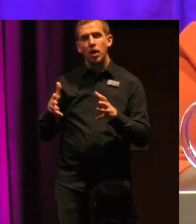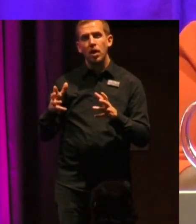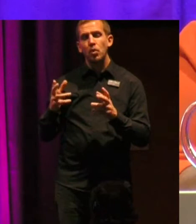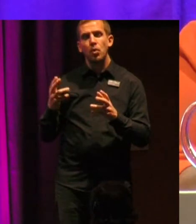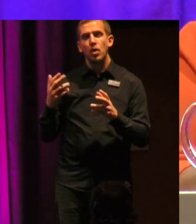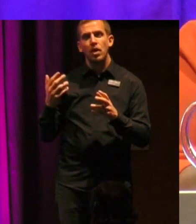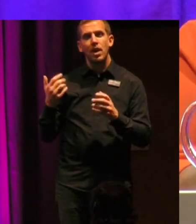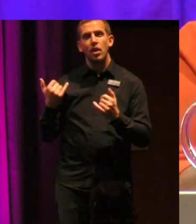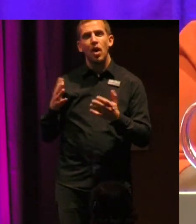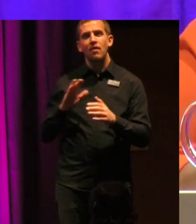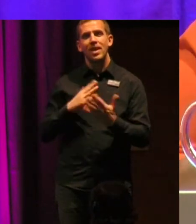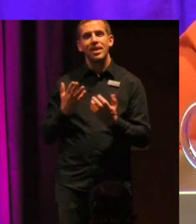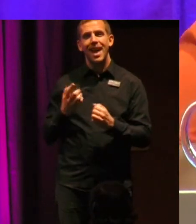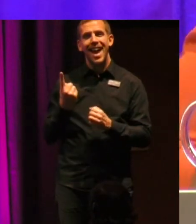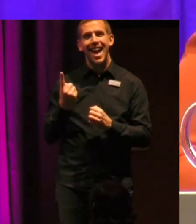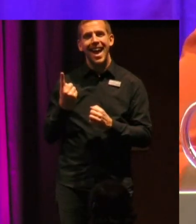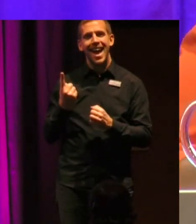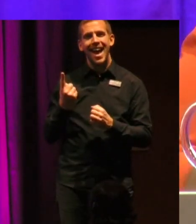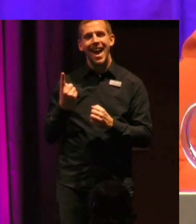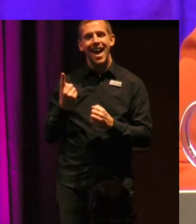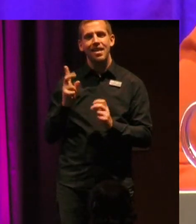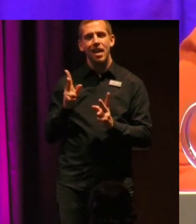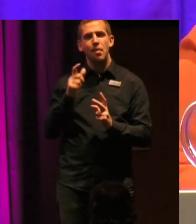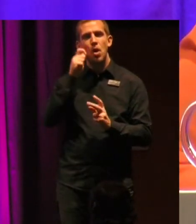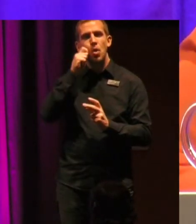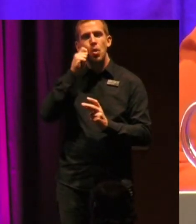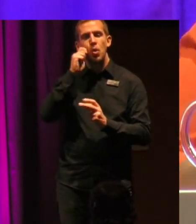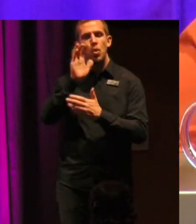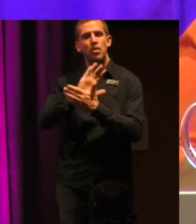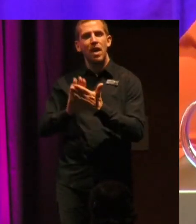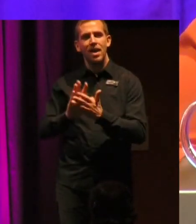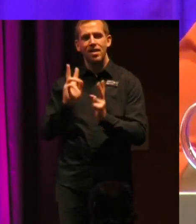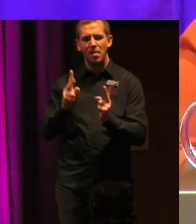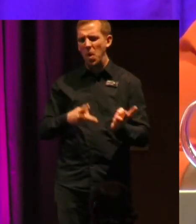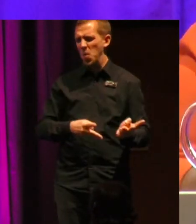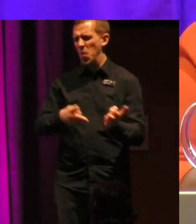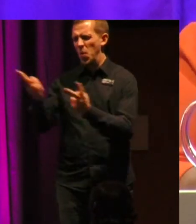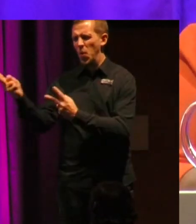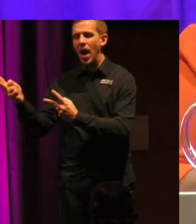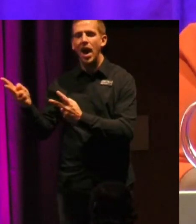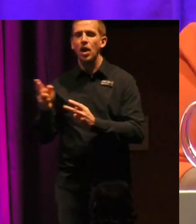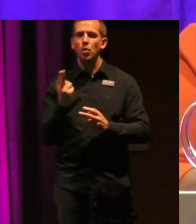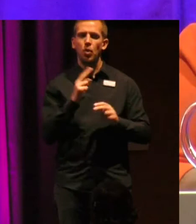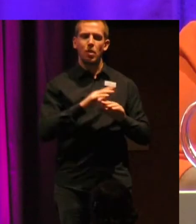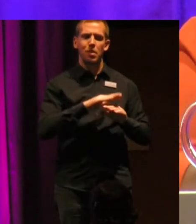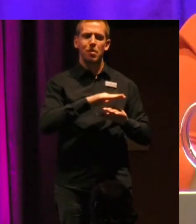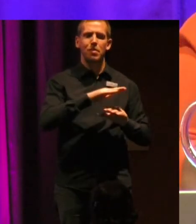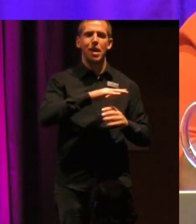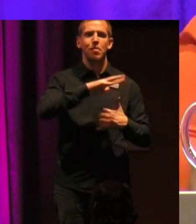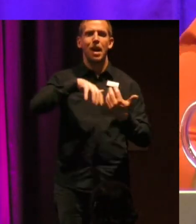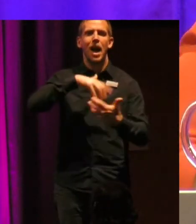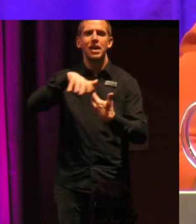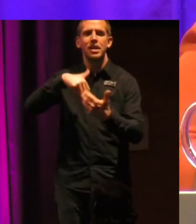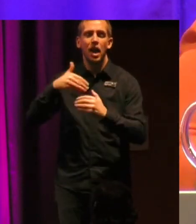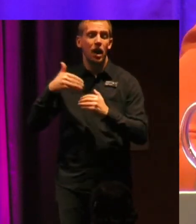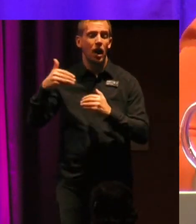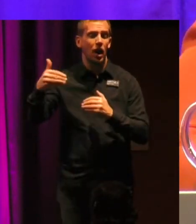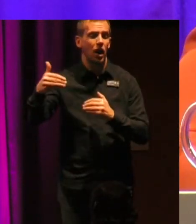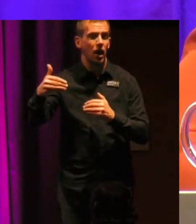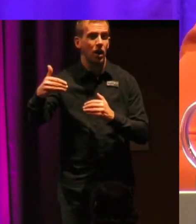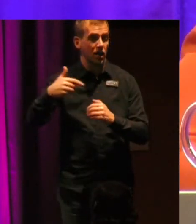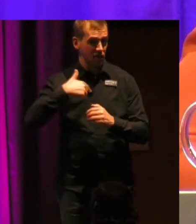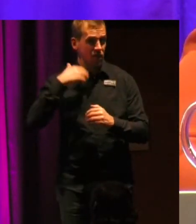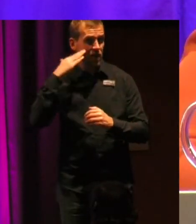race. We know that we're going to have diversity of faith. This is also happening in Europe. So what it means for us, if we want